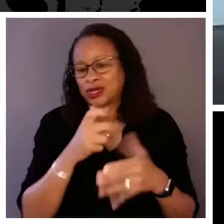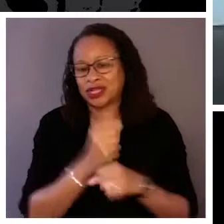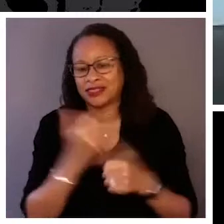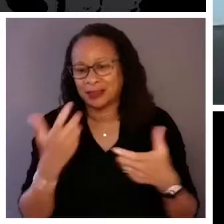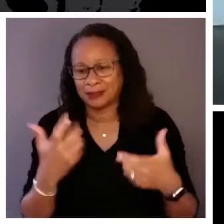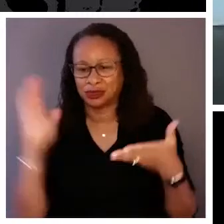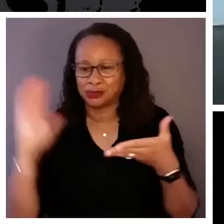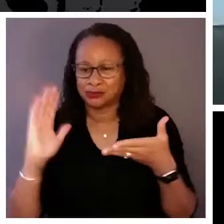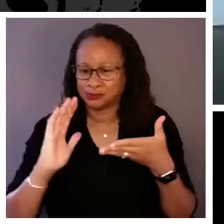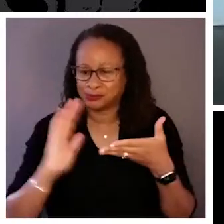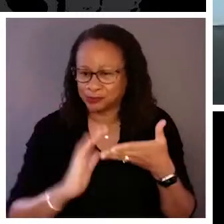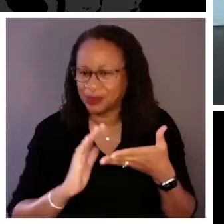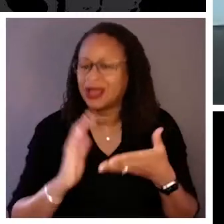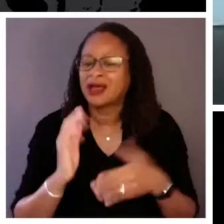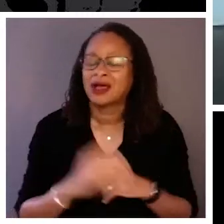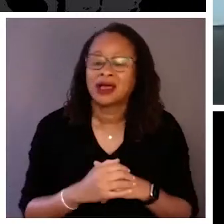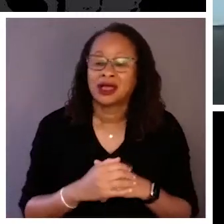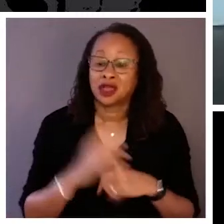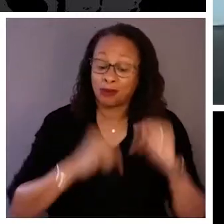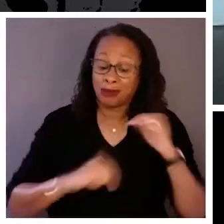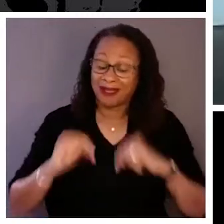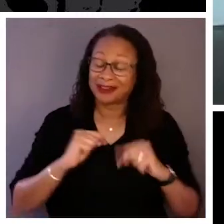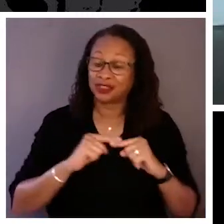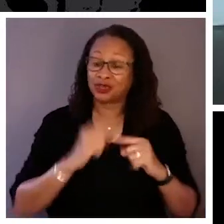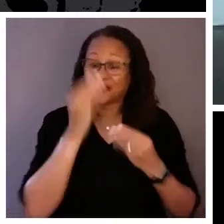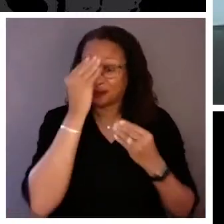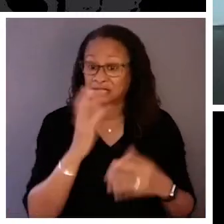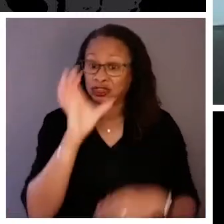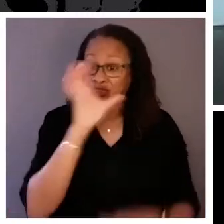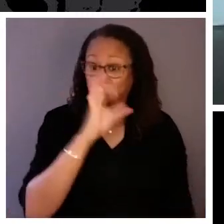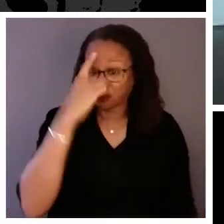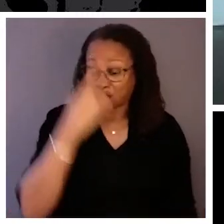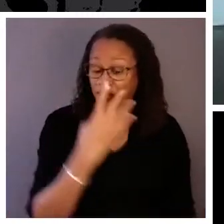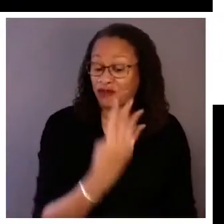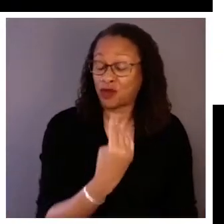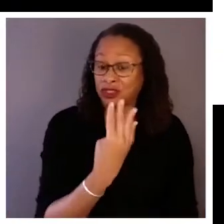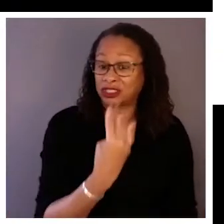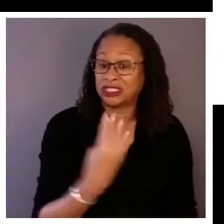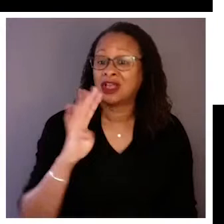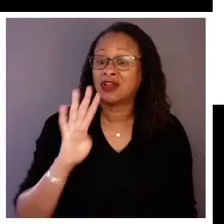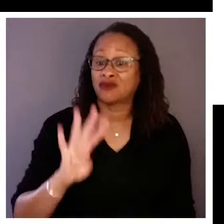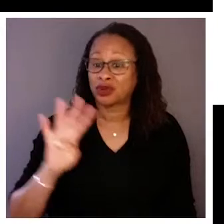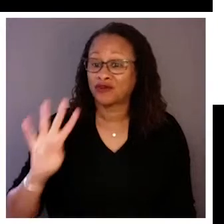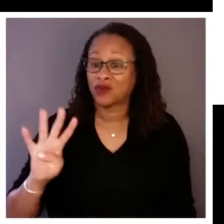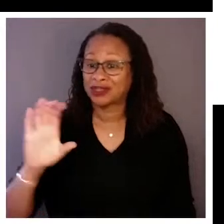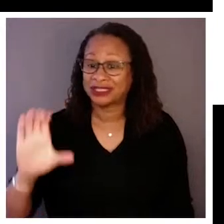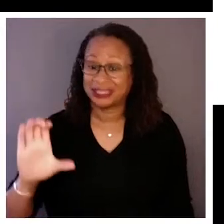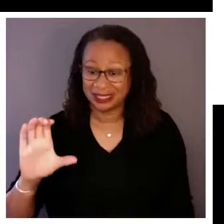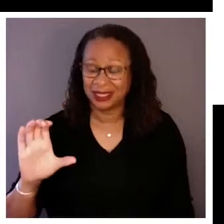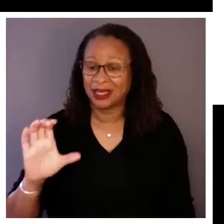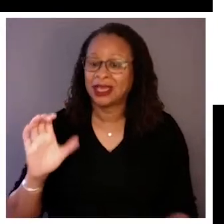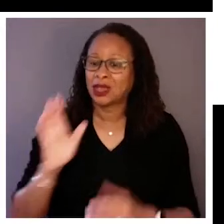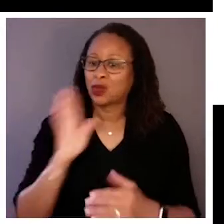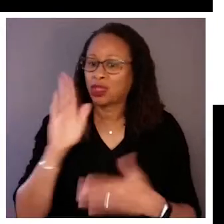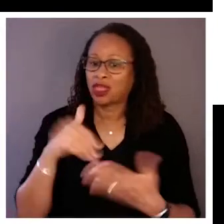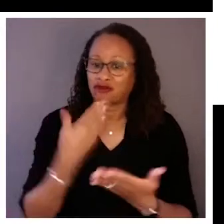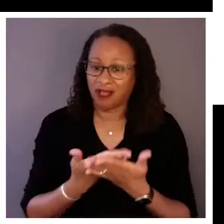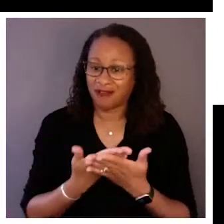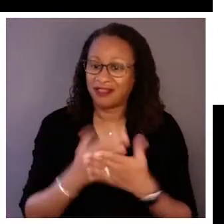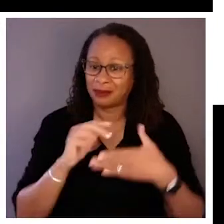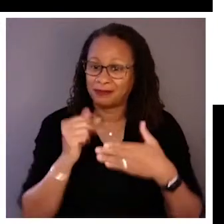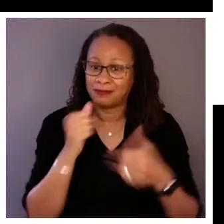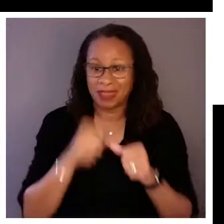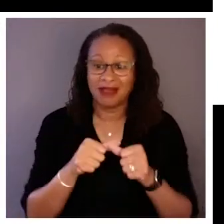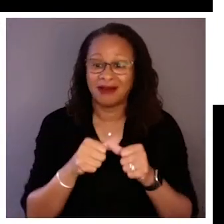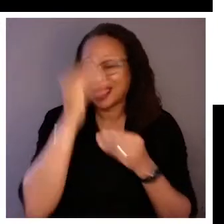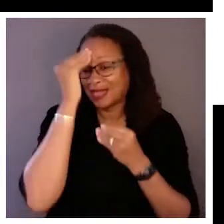compile everything, look for that 1444C to arrive in the mail and let your tax preparer know how much you got.